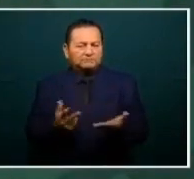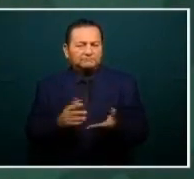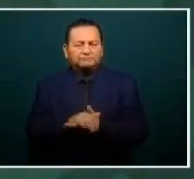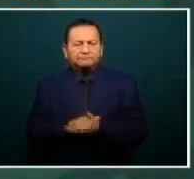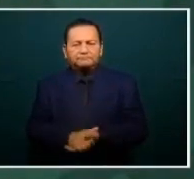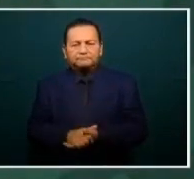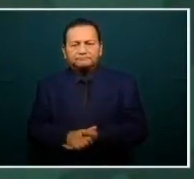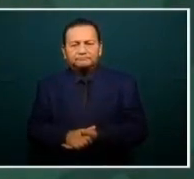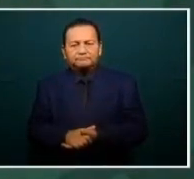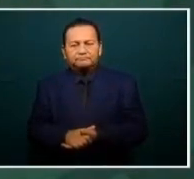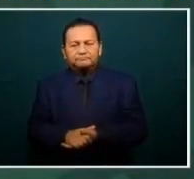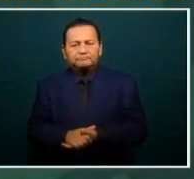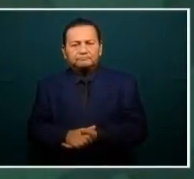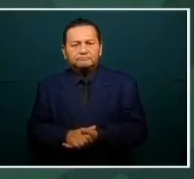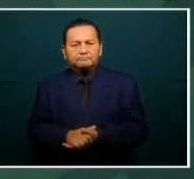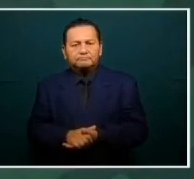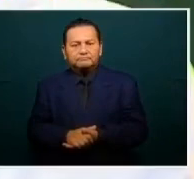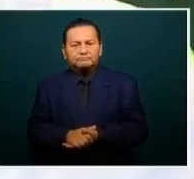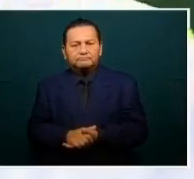That is the principal thing.